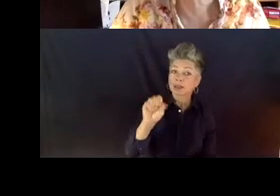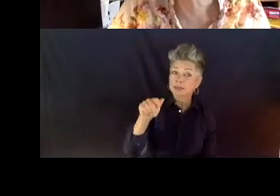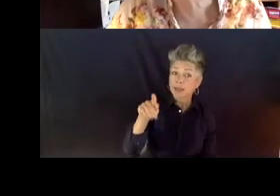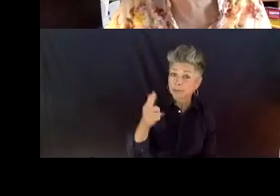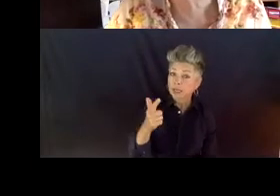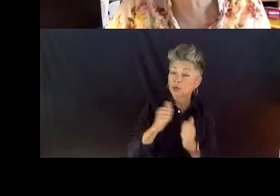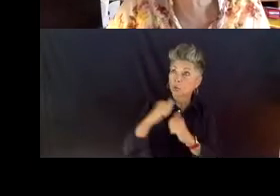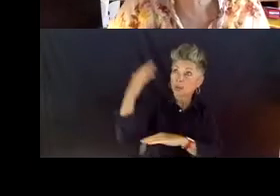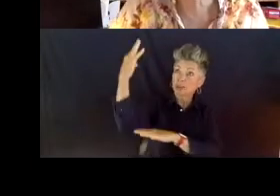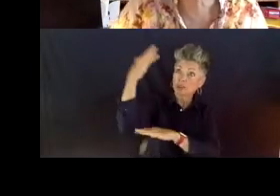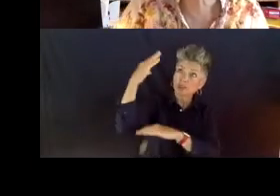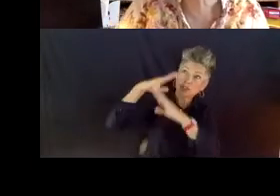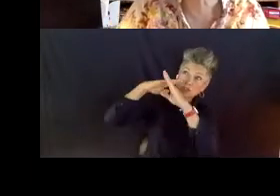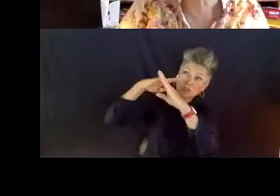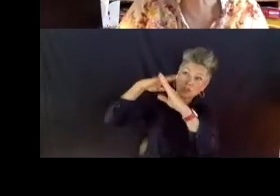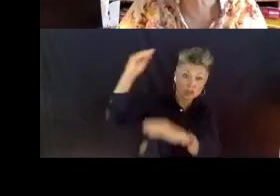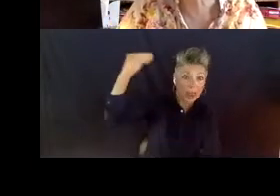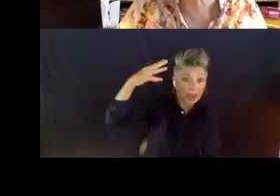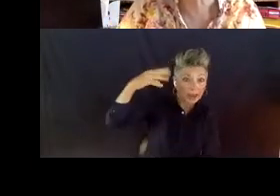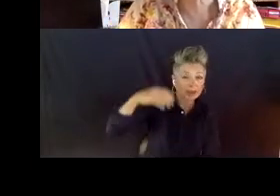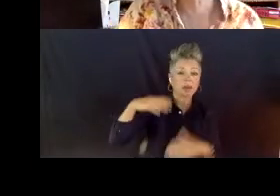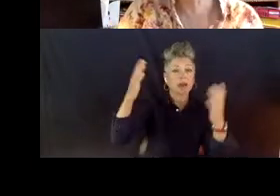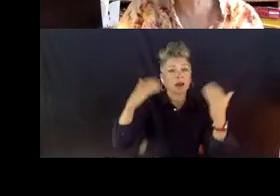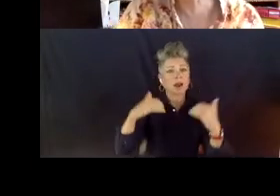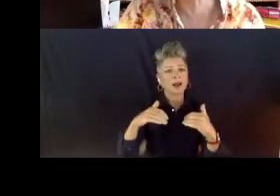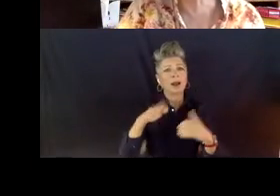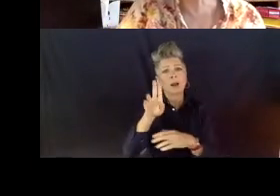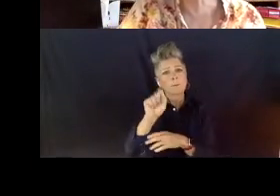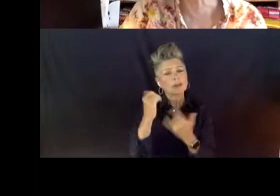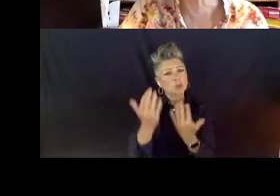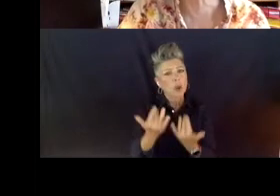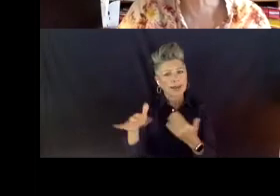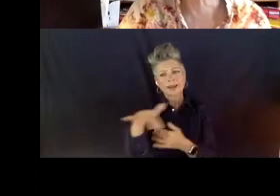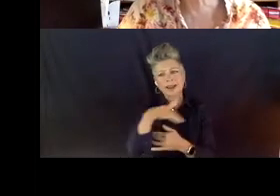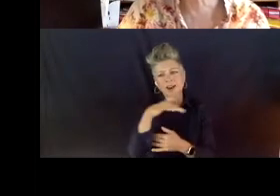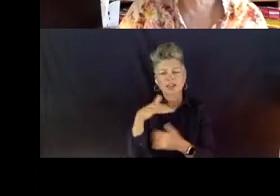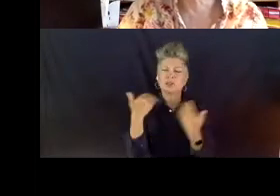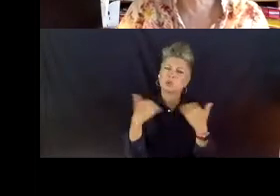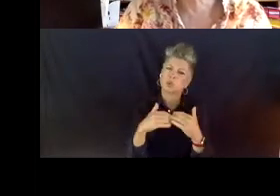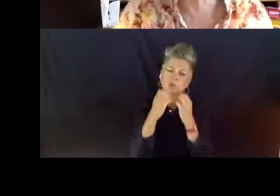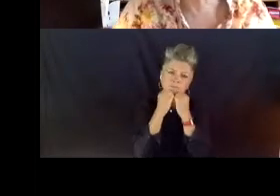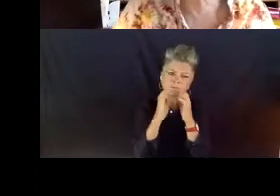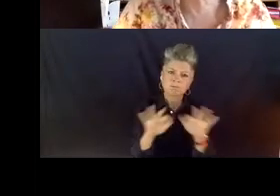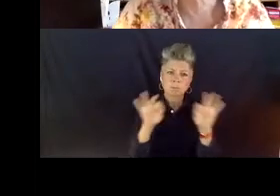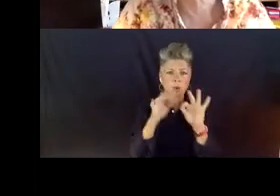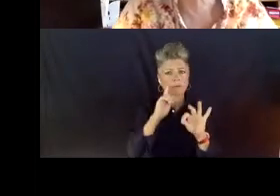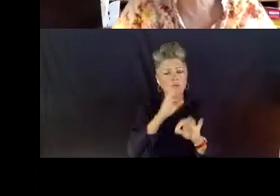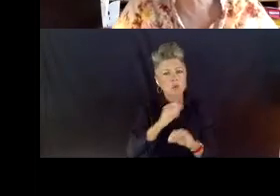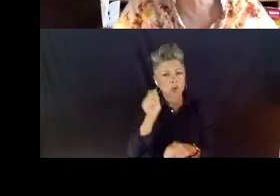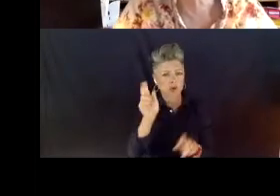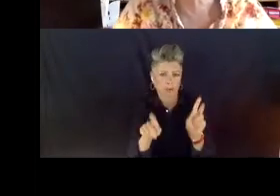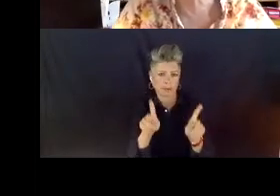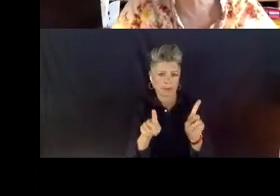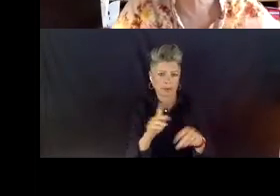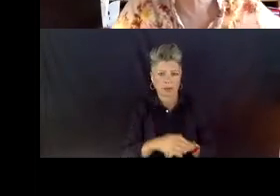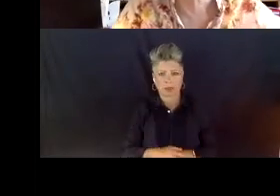areas, benches, extremely important, especially for older people. And what are the plug-in